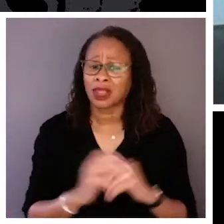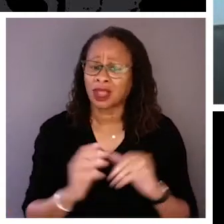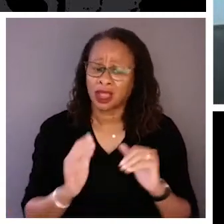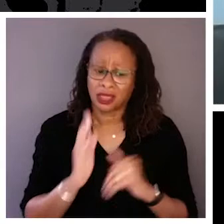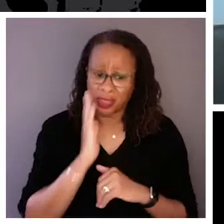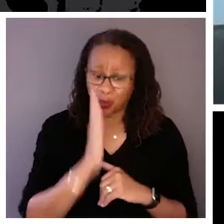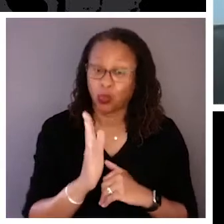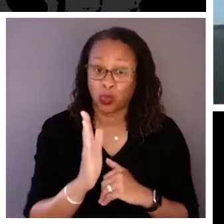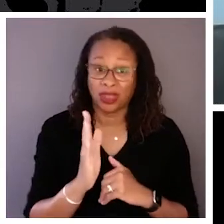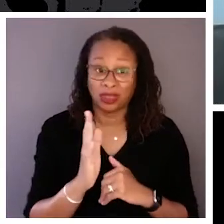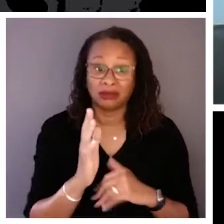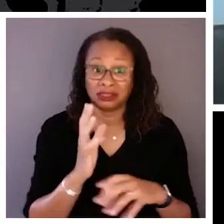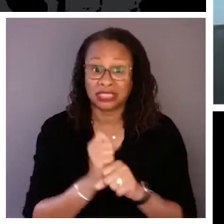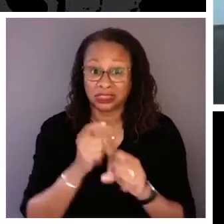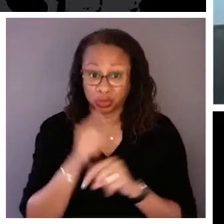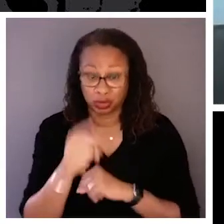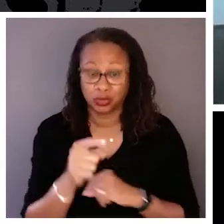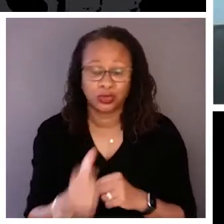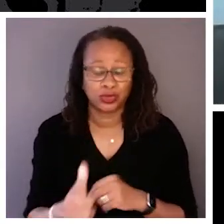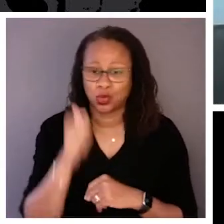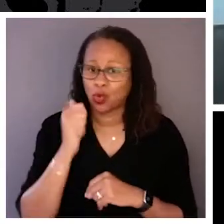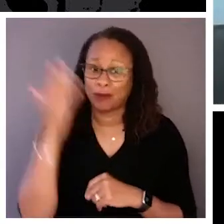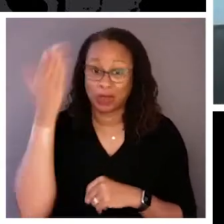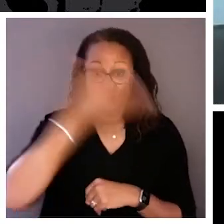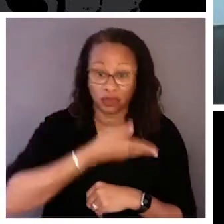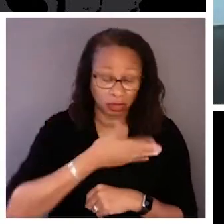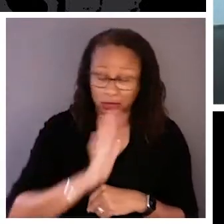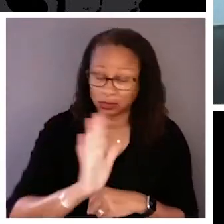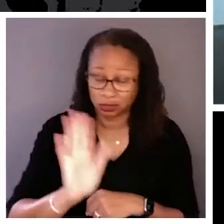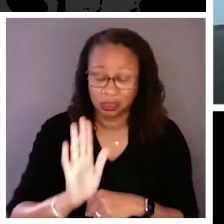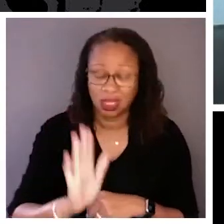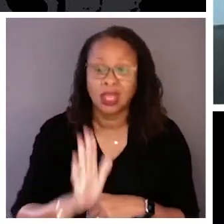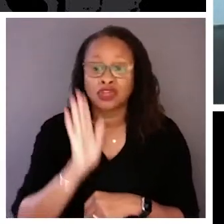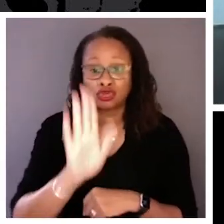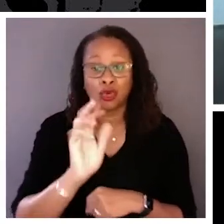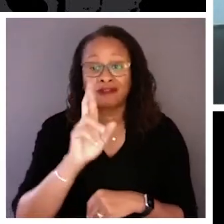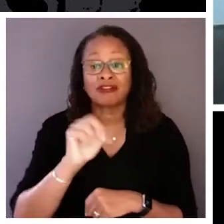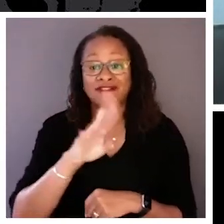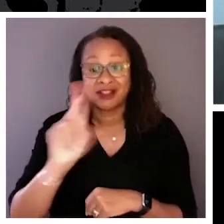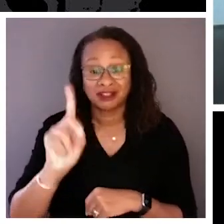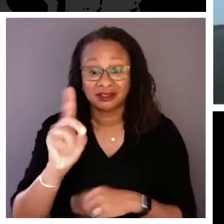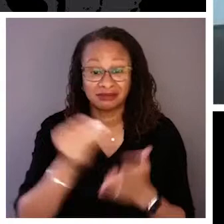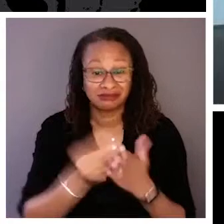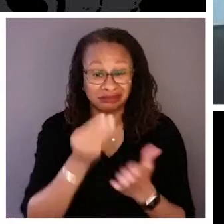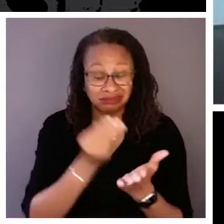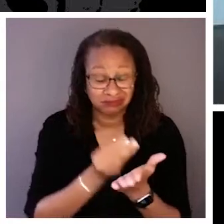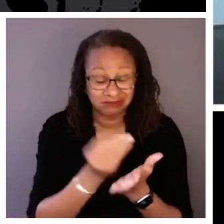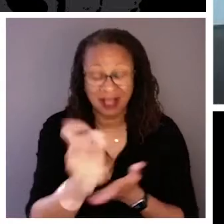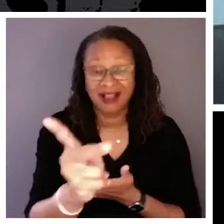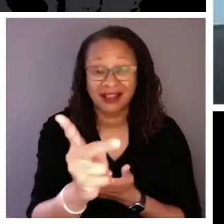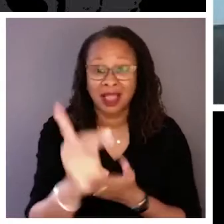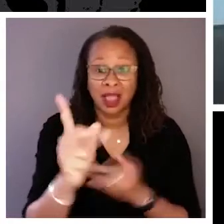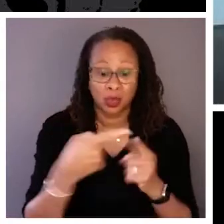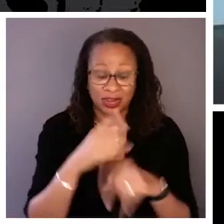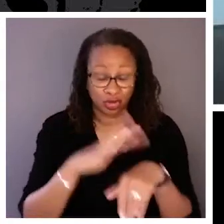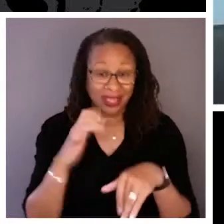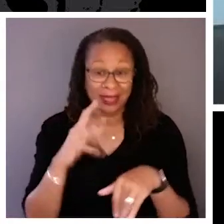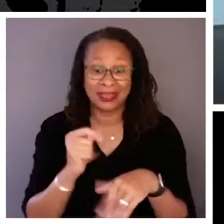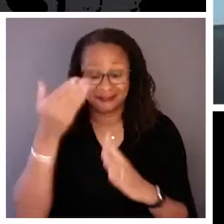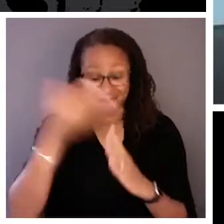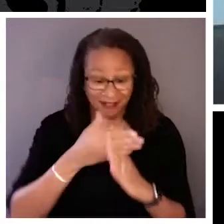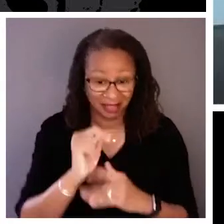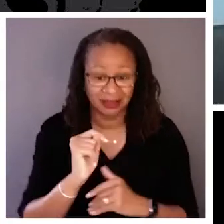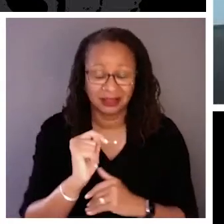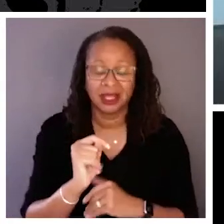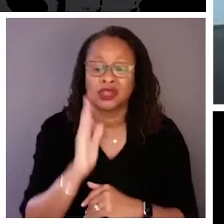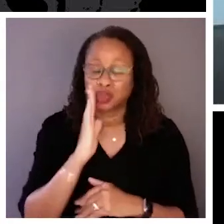you. You will not be overlooked. Your refund, once you claim it, once you file for